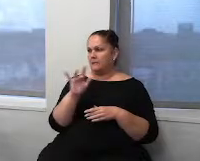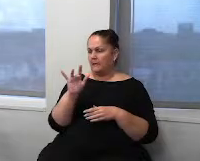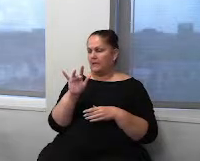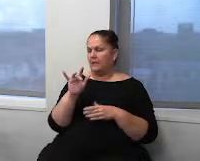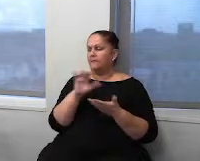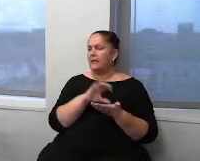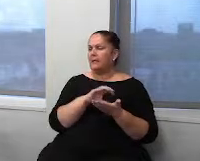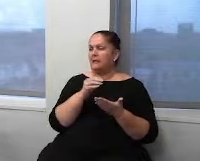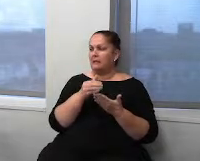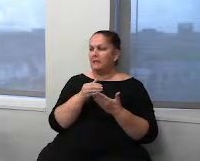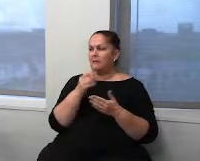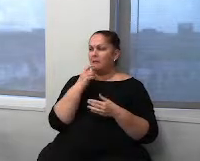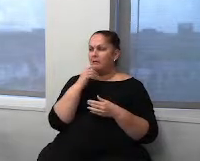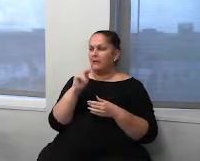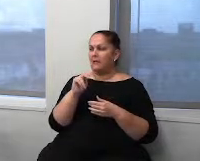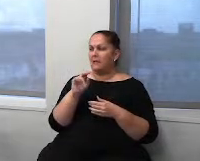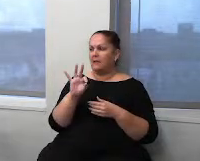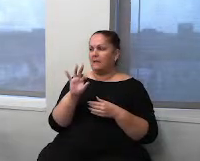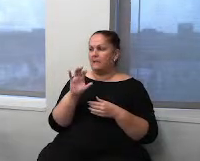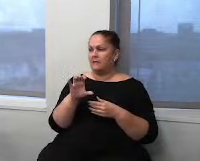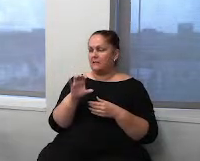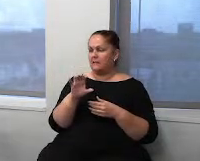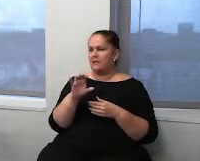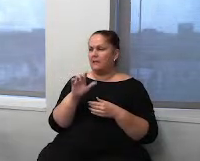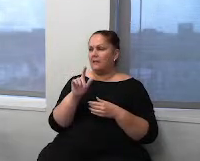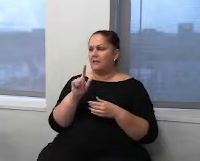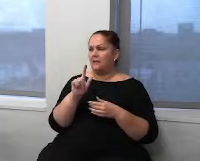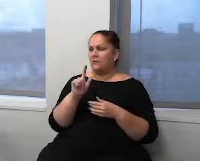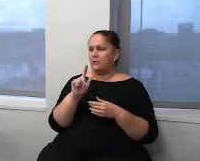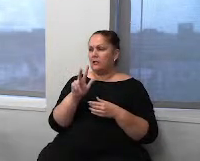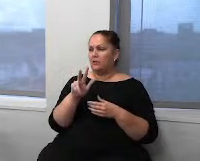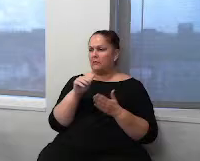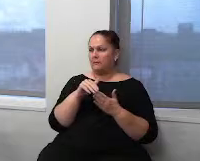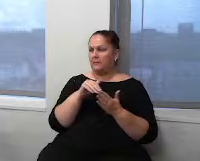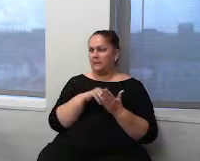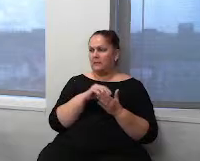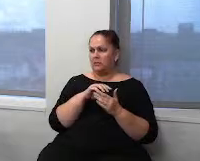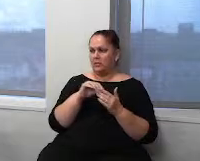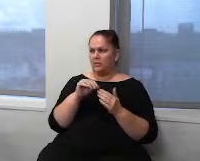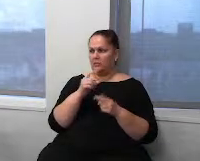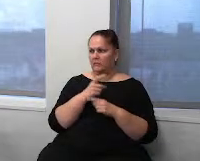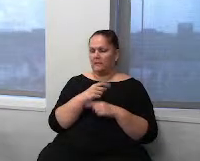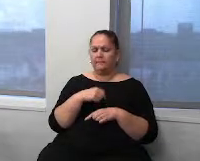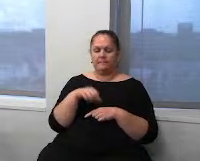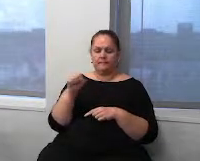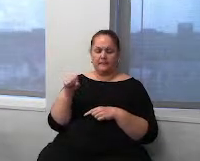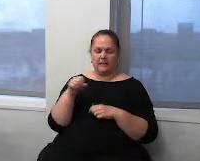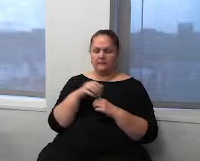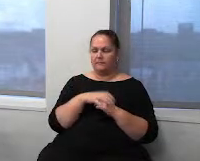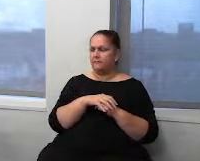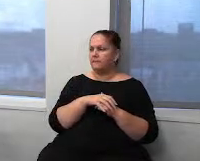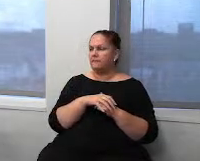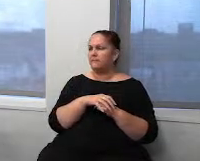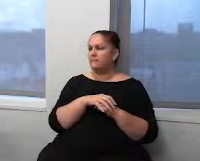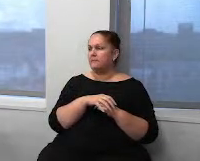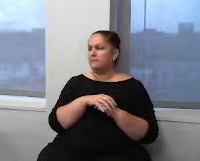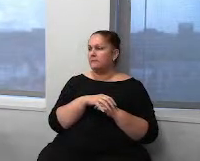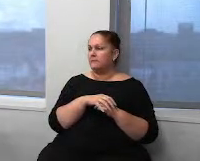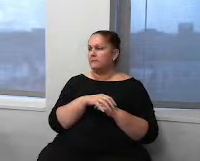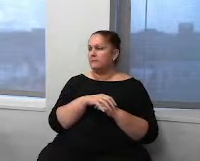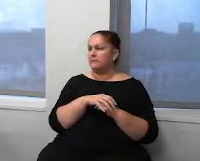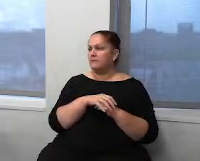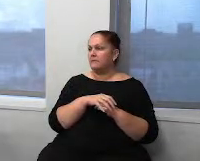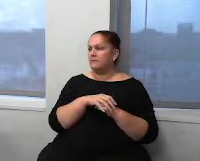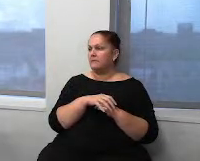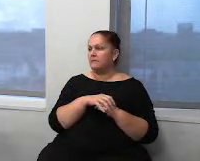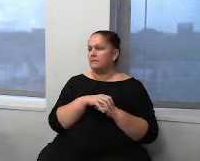Yes. And the amount for NFC or ratepayer funds is $23 million, correct? Yes. Okay, could we go over to fiscal